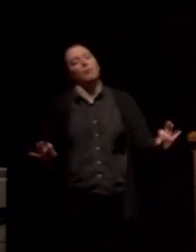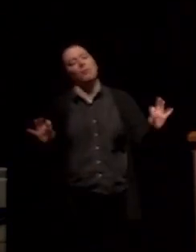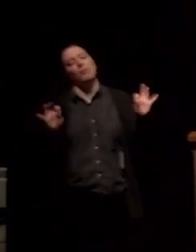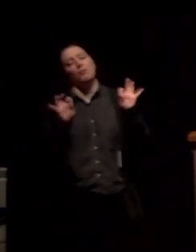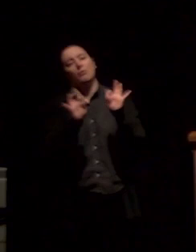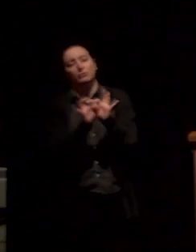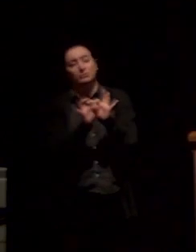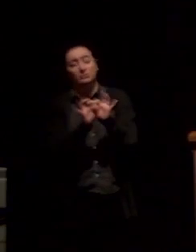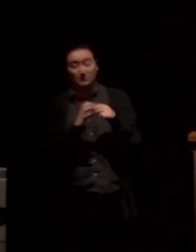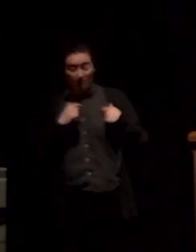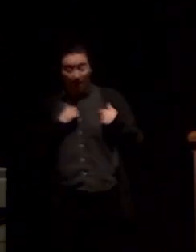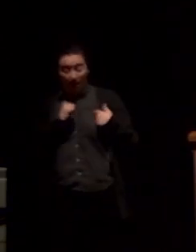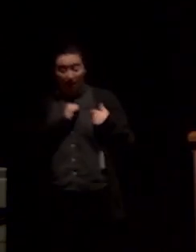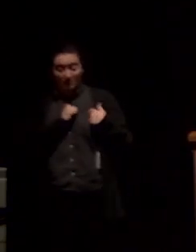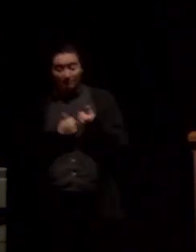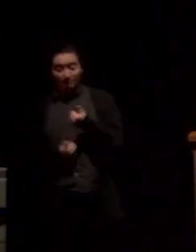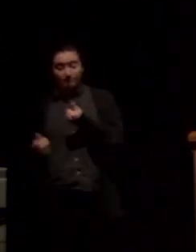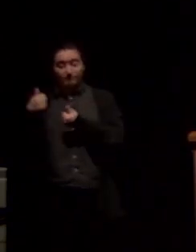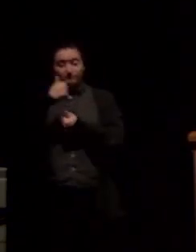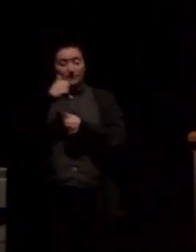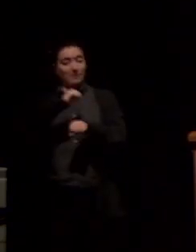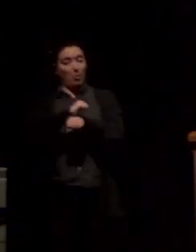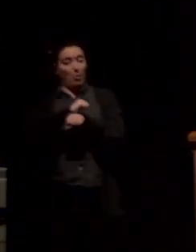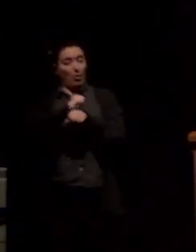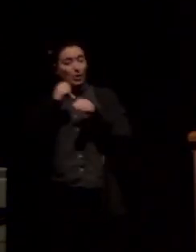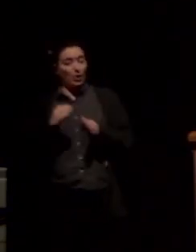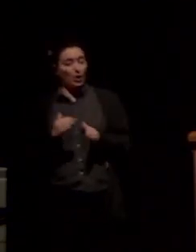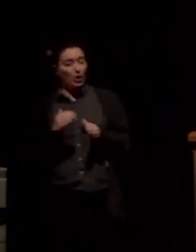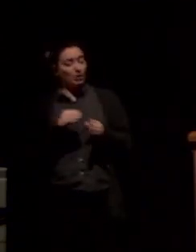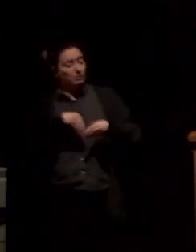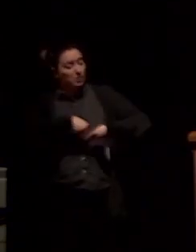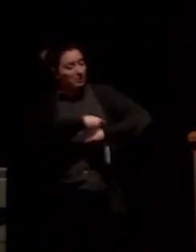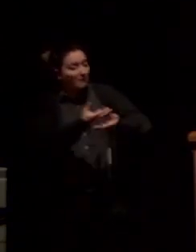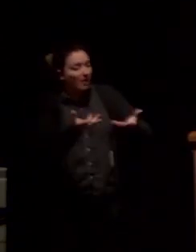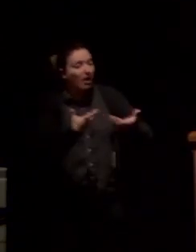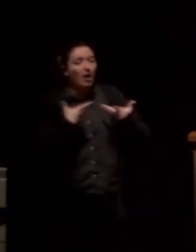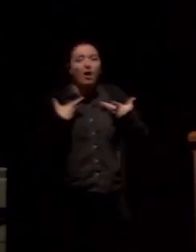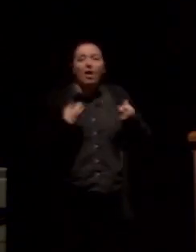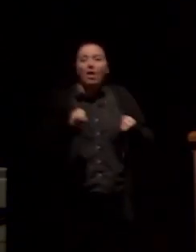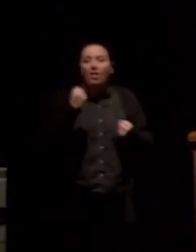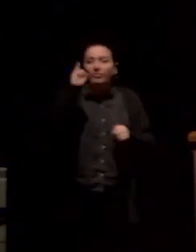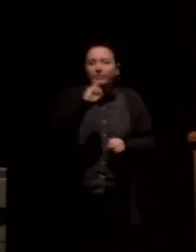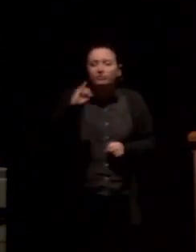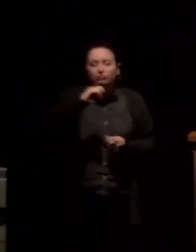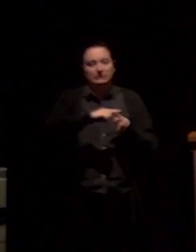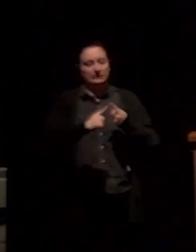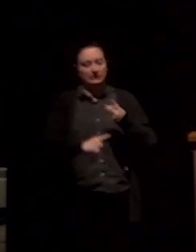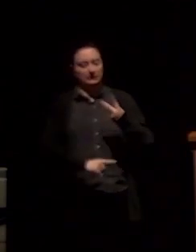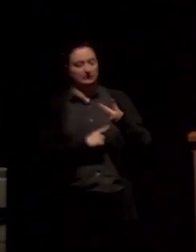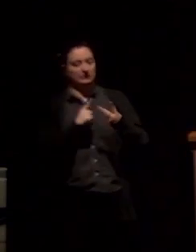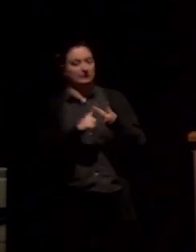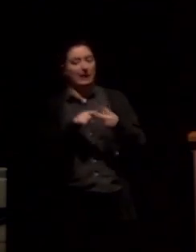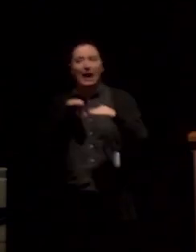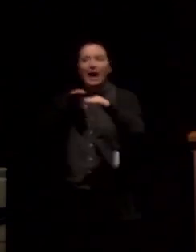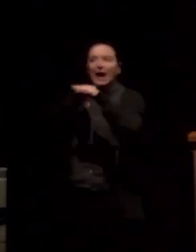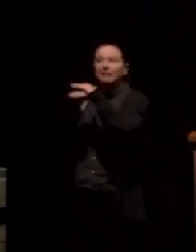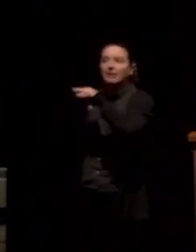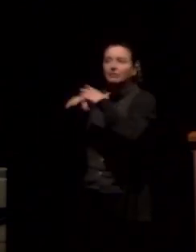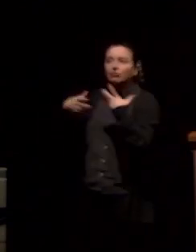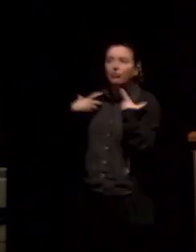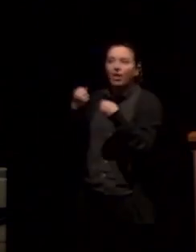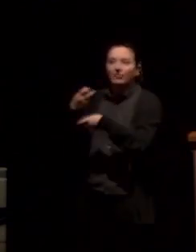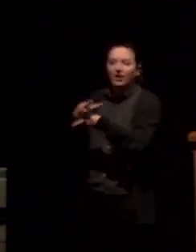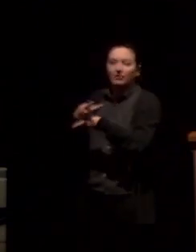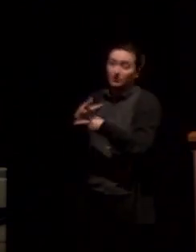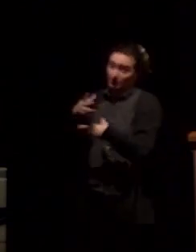employer in terms of providing health insurance, supportive access to health care, including